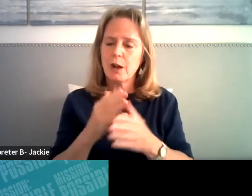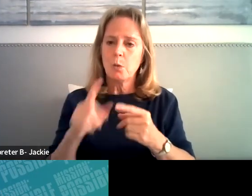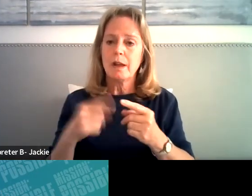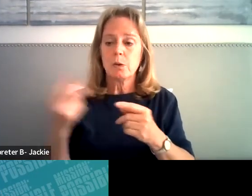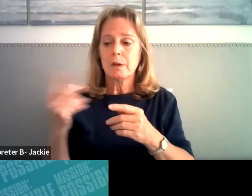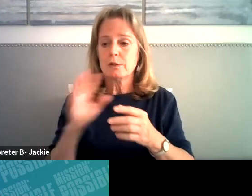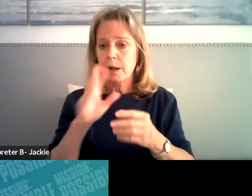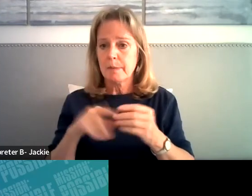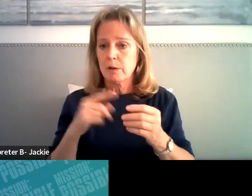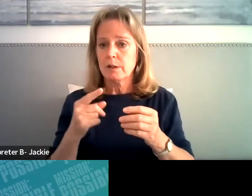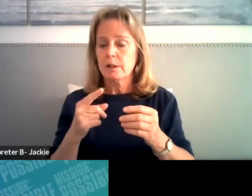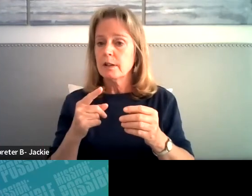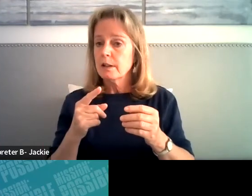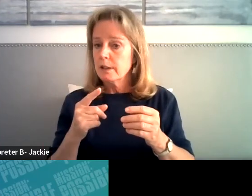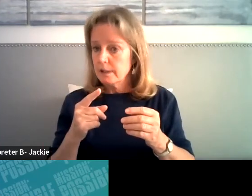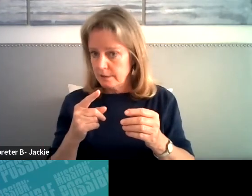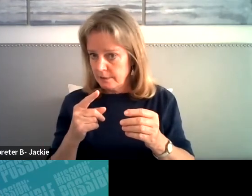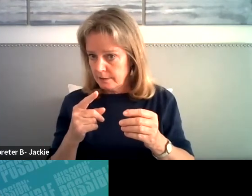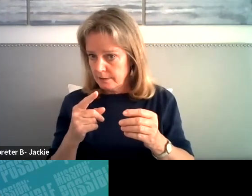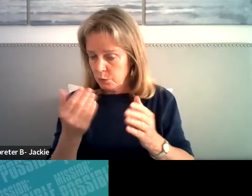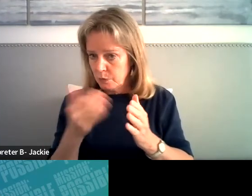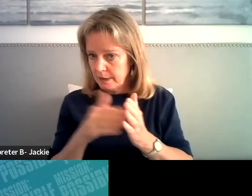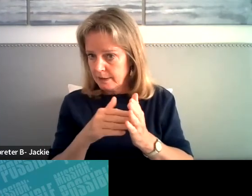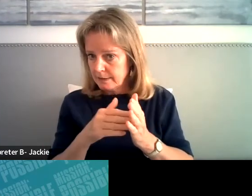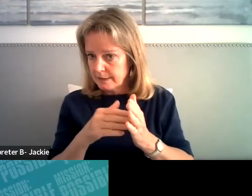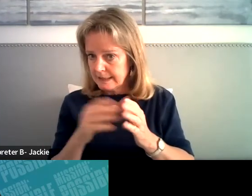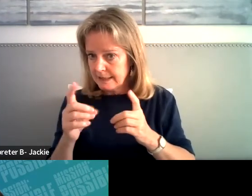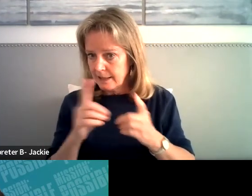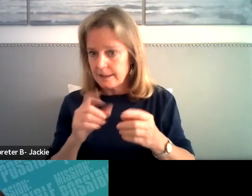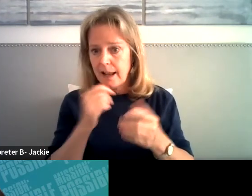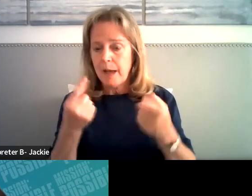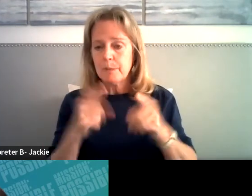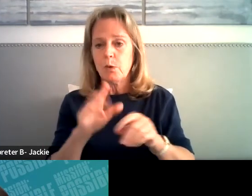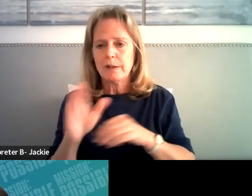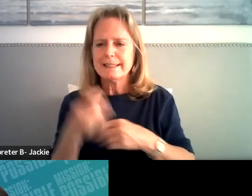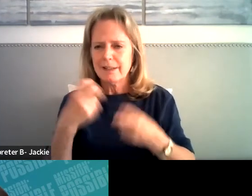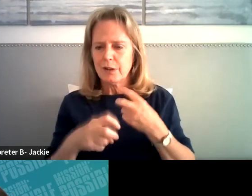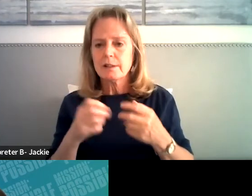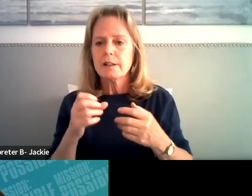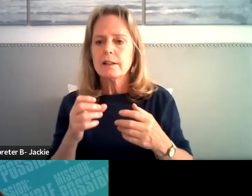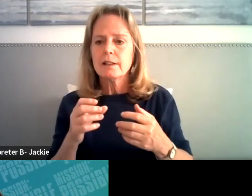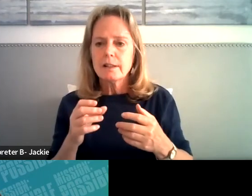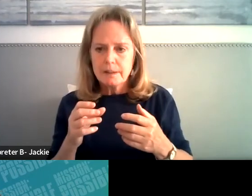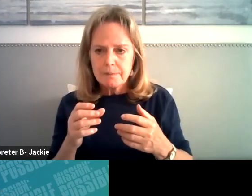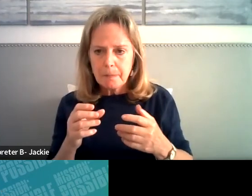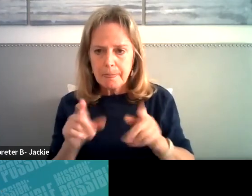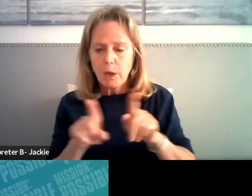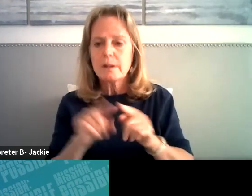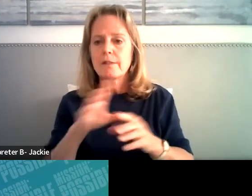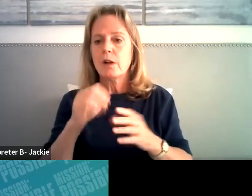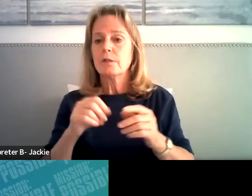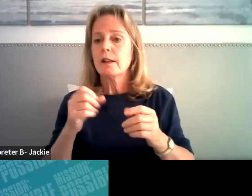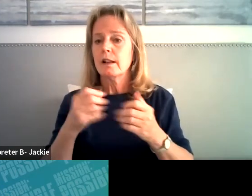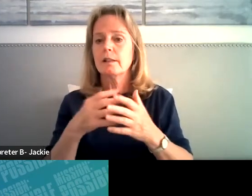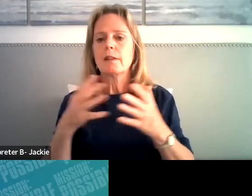about redesigning, it's difficult and it doesn't happen overnight, right? And also it involves a lot of